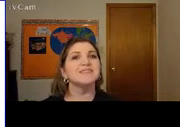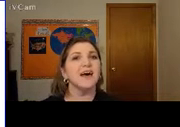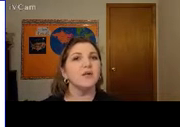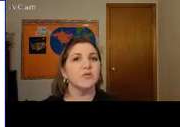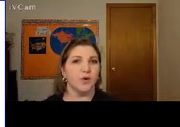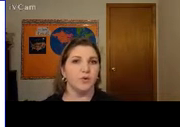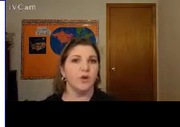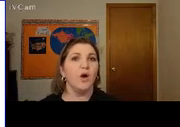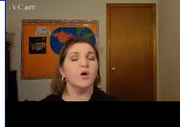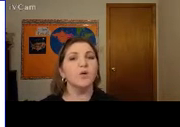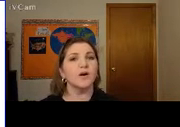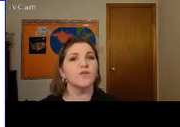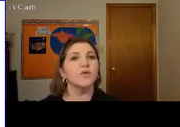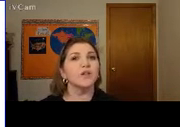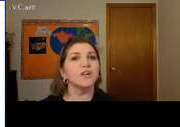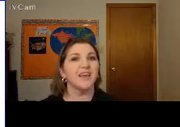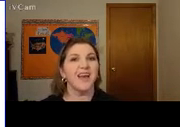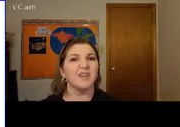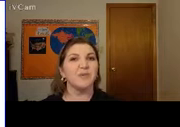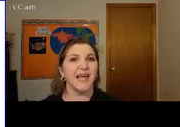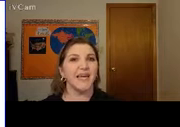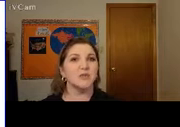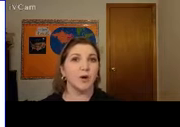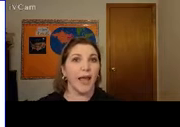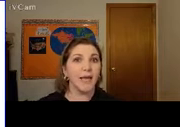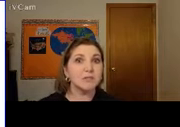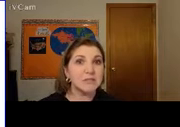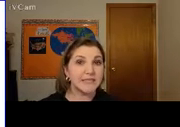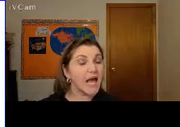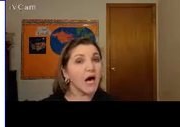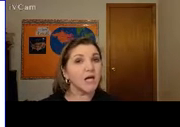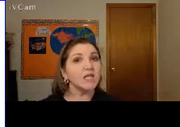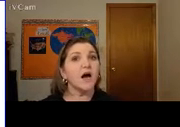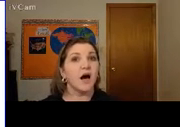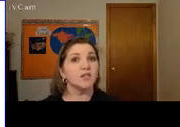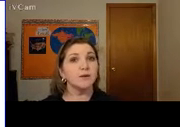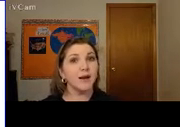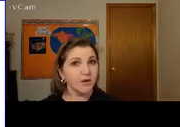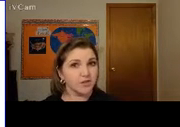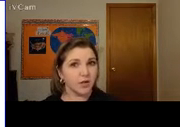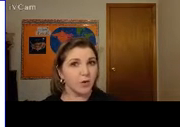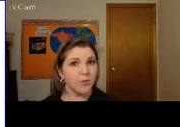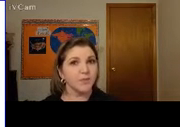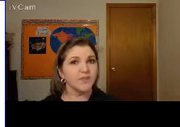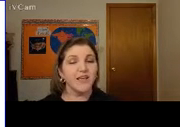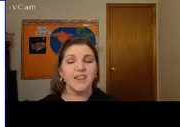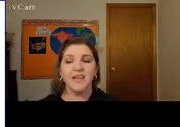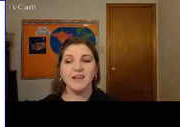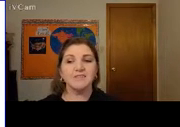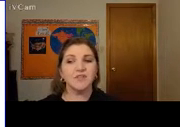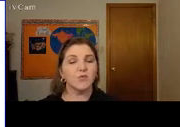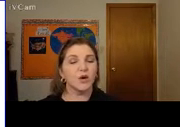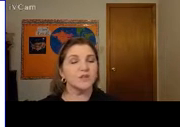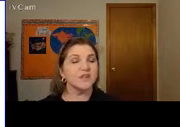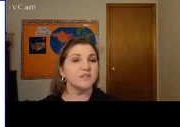a cell phone, or if you were looking at a plant or animal cell under a microscope. The